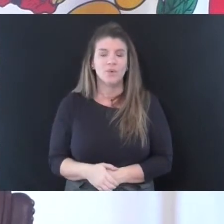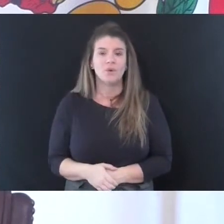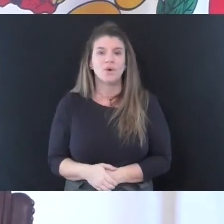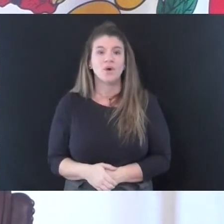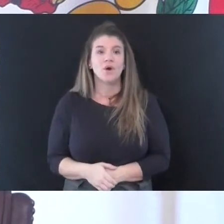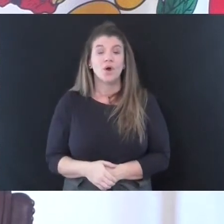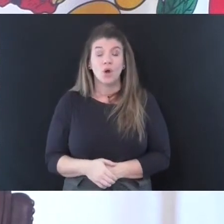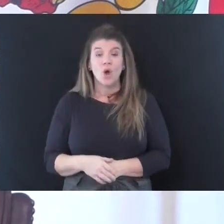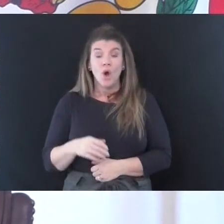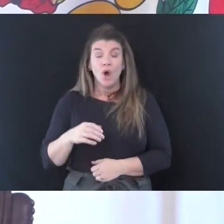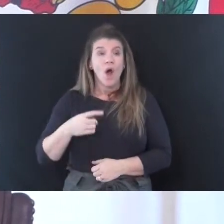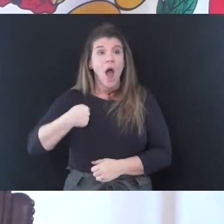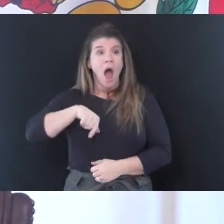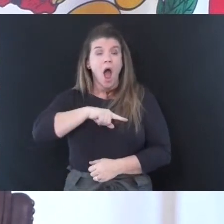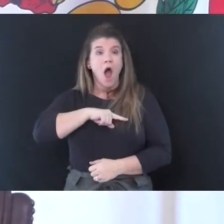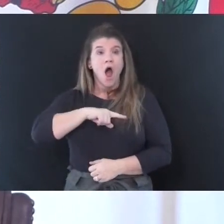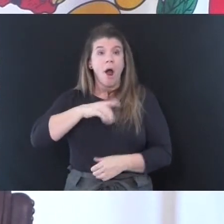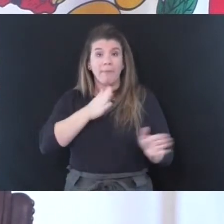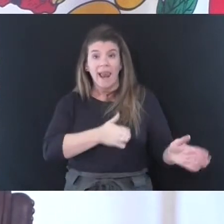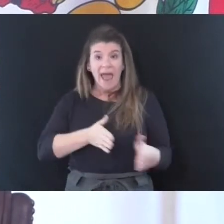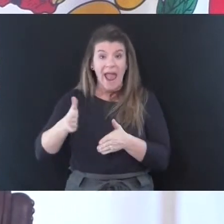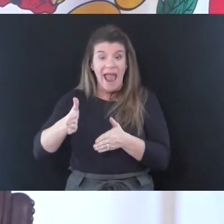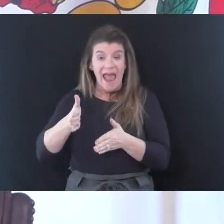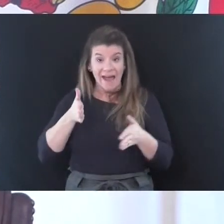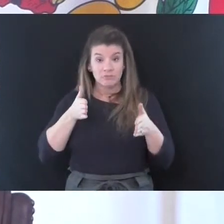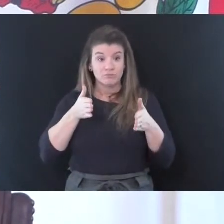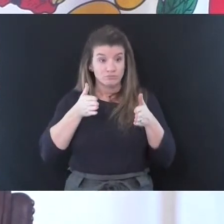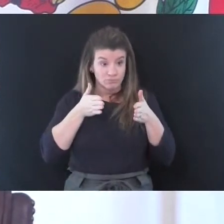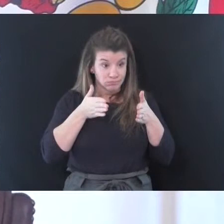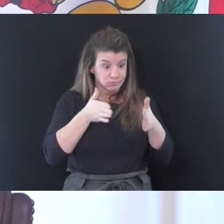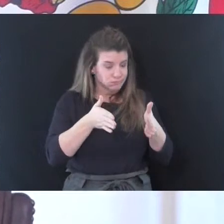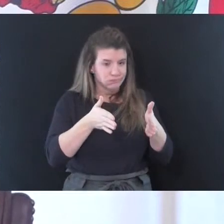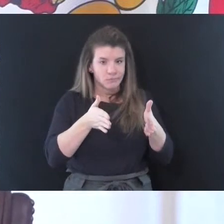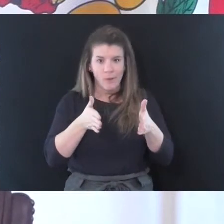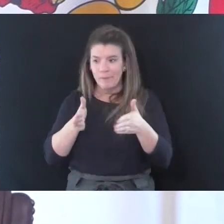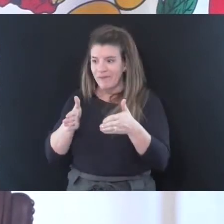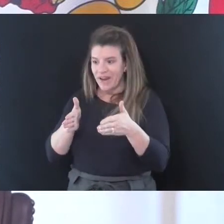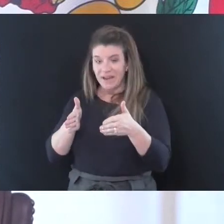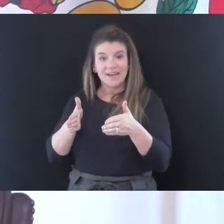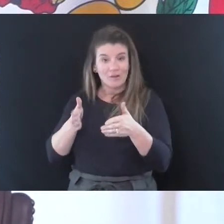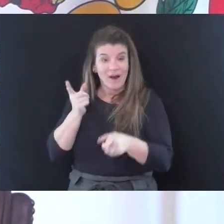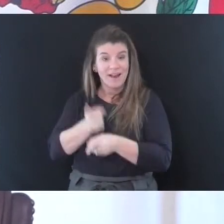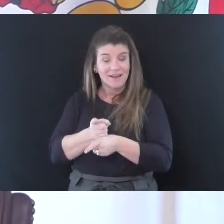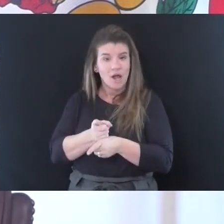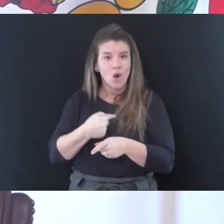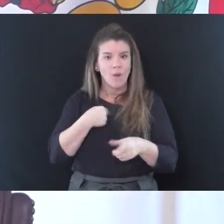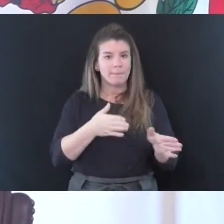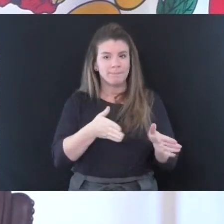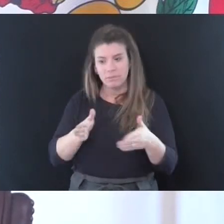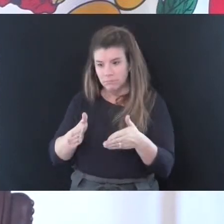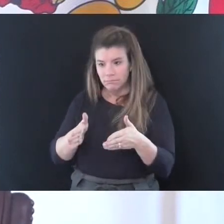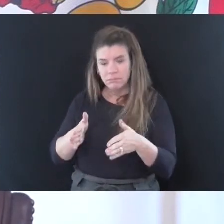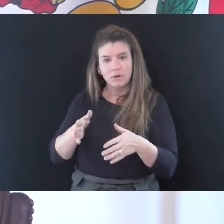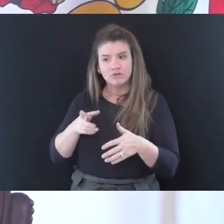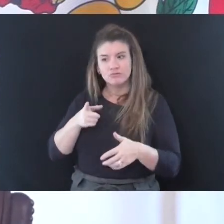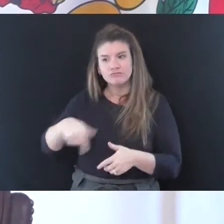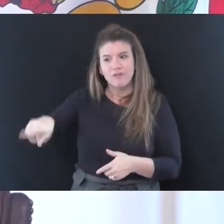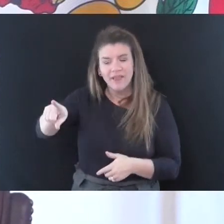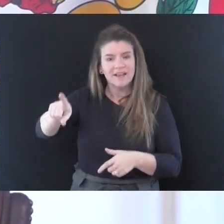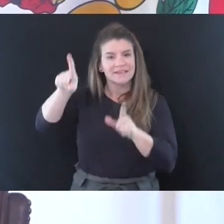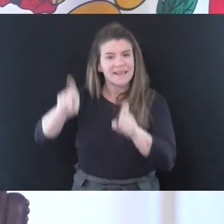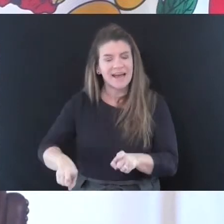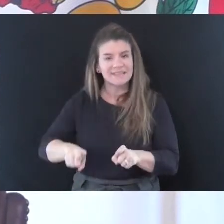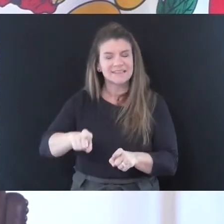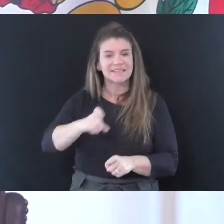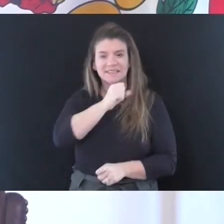We pivoted, did we not? And we moved towards testing our elderly. And if you don't